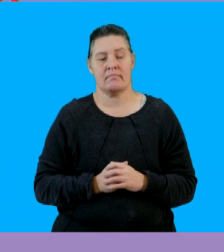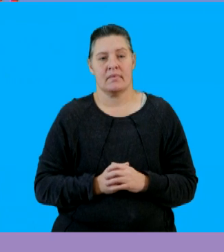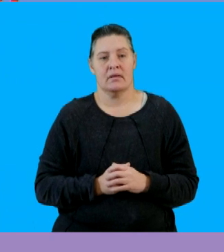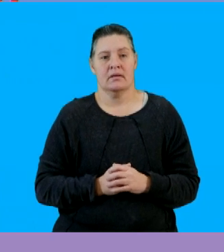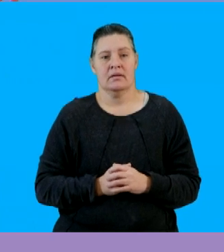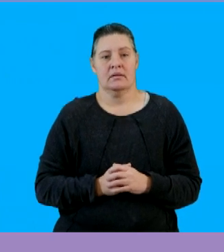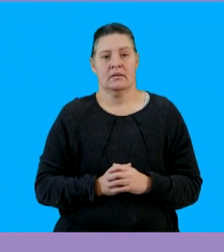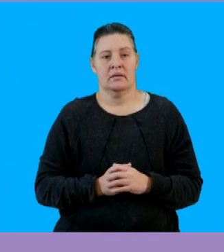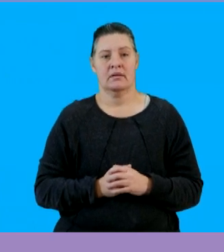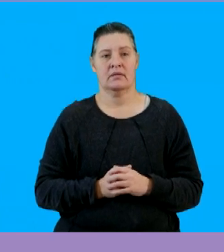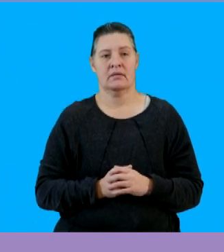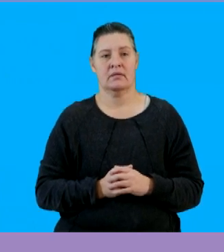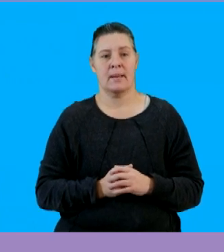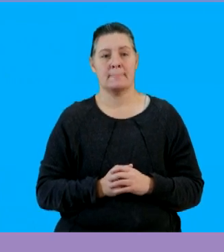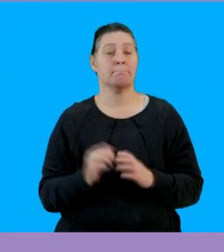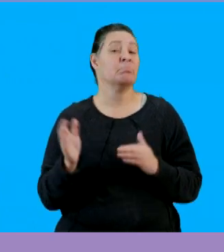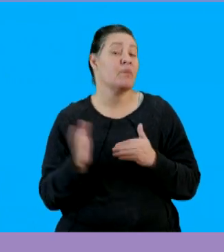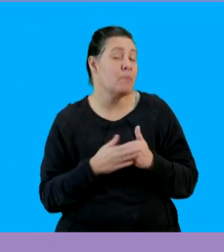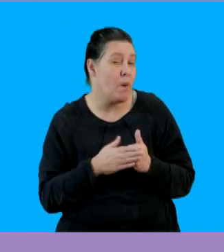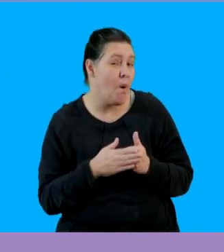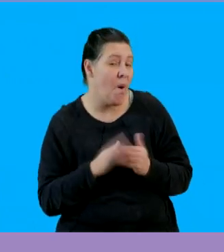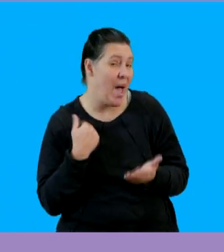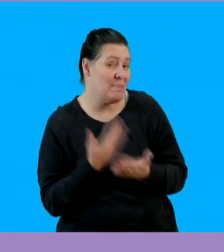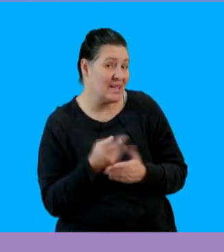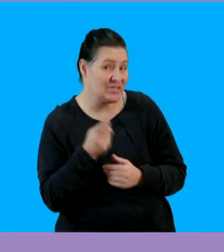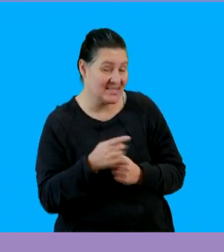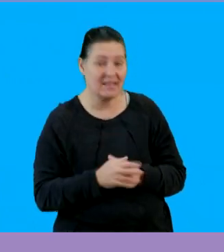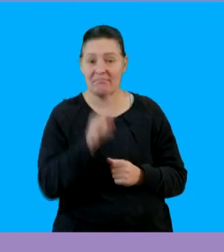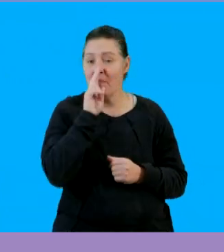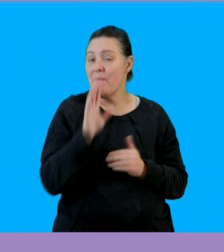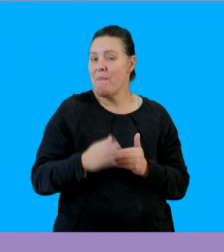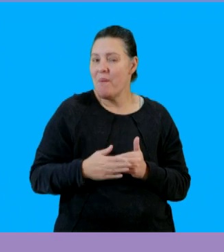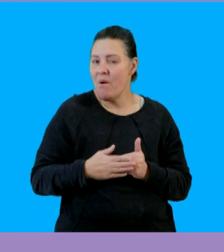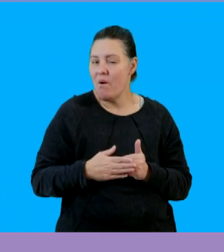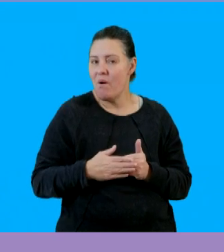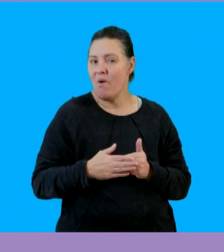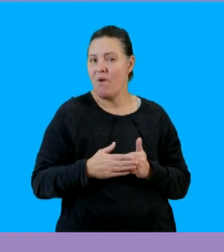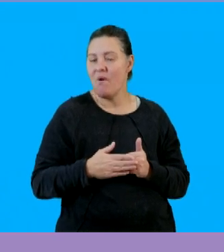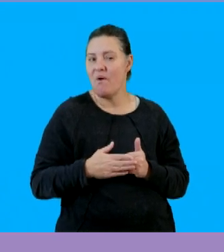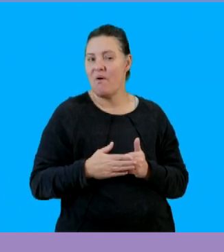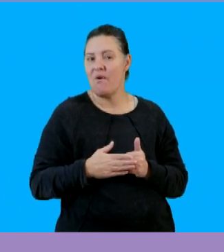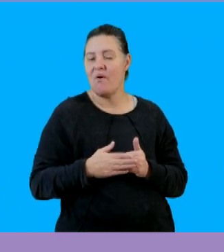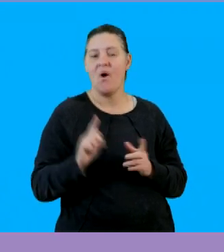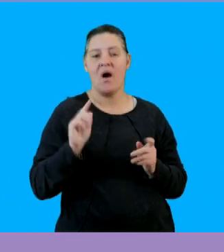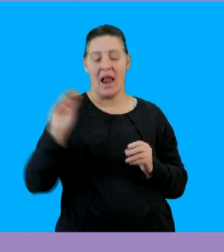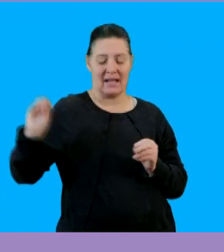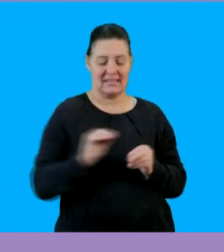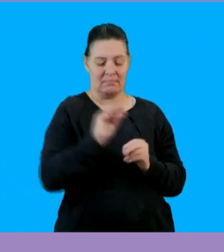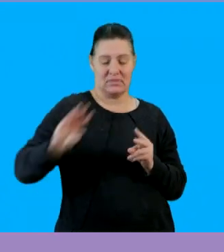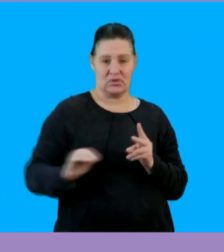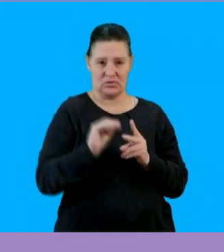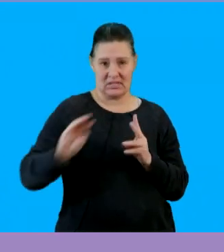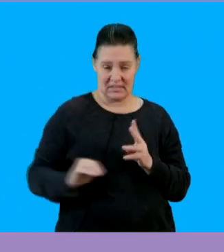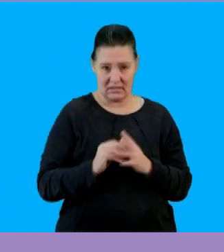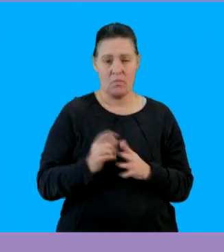powers. Let's move on to more application questions. Let's look more at